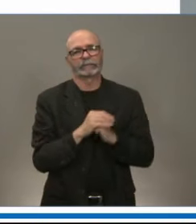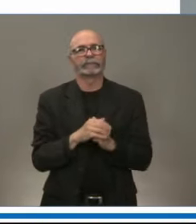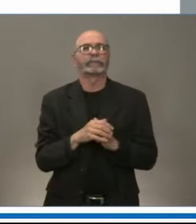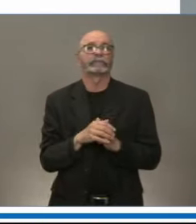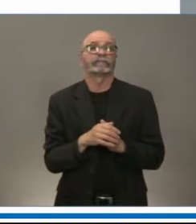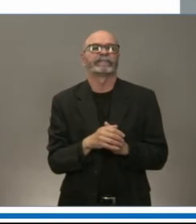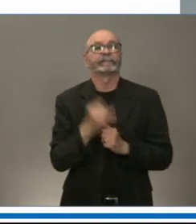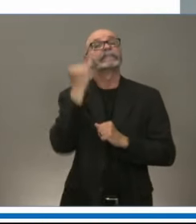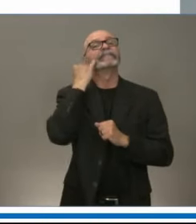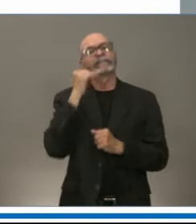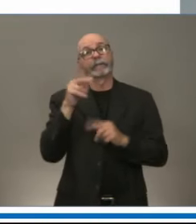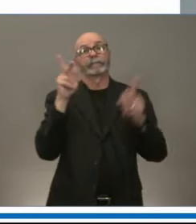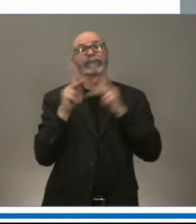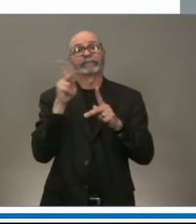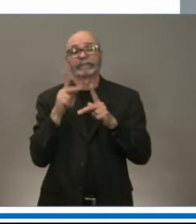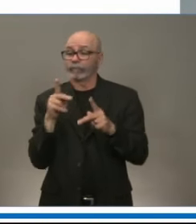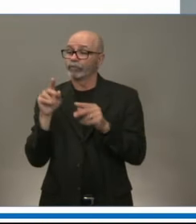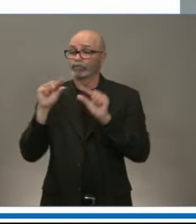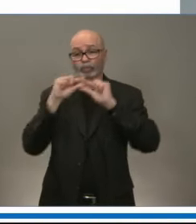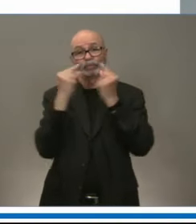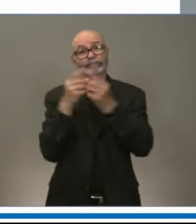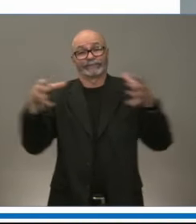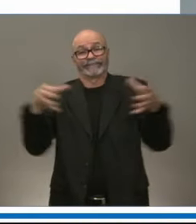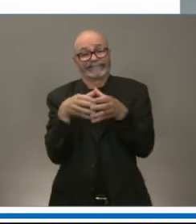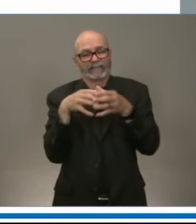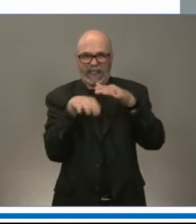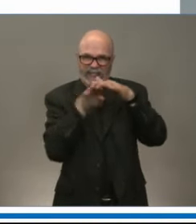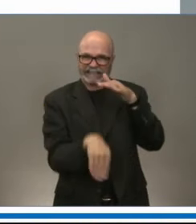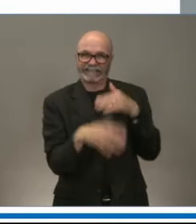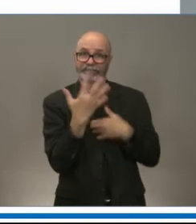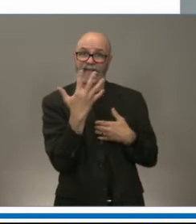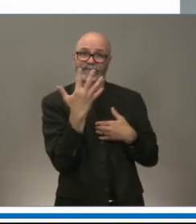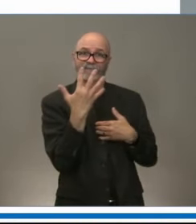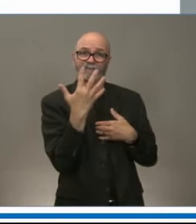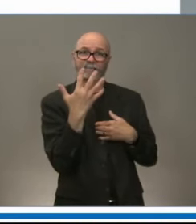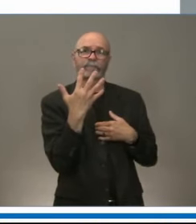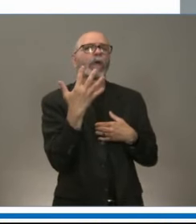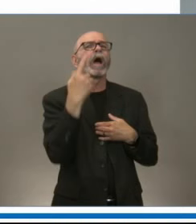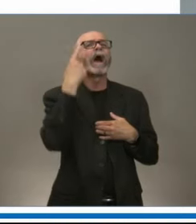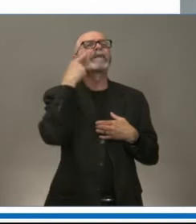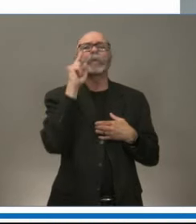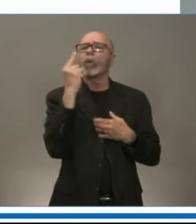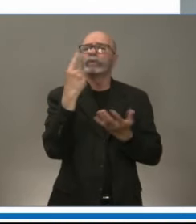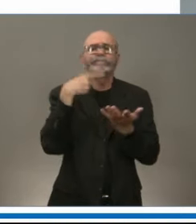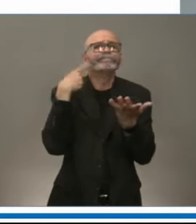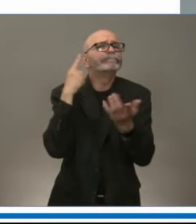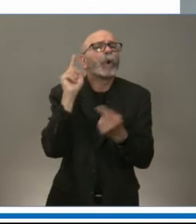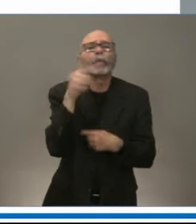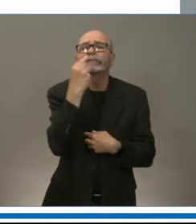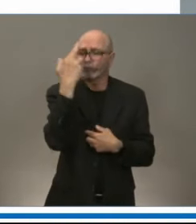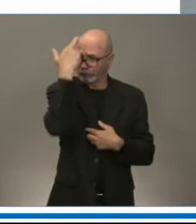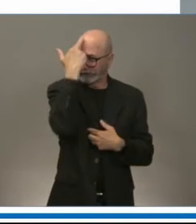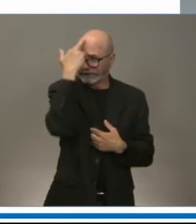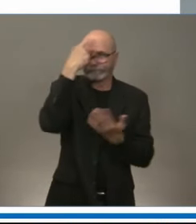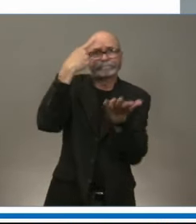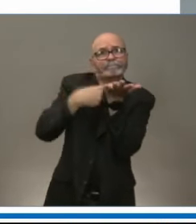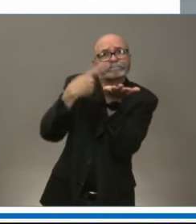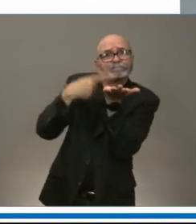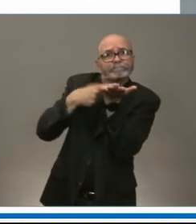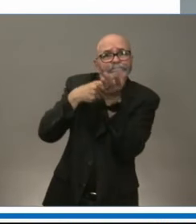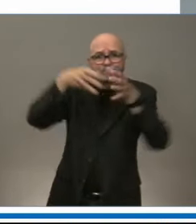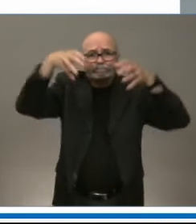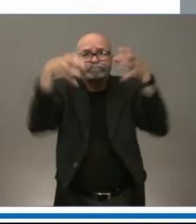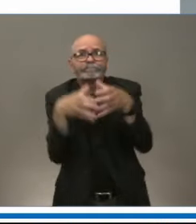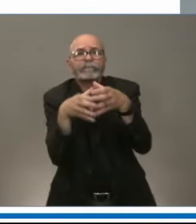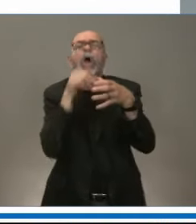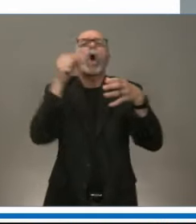when people need to get together and to govern how people to get together when they have to go to the grocery store and other things. It is unfortunate. It's the time to